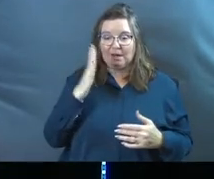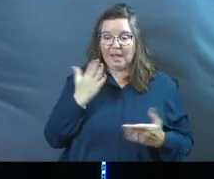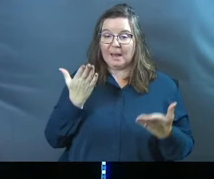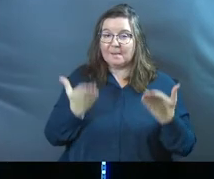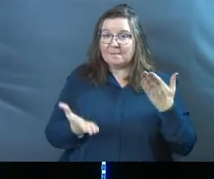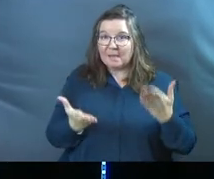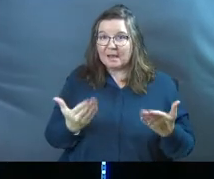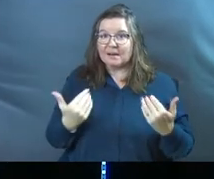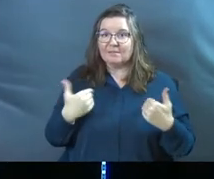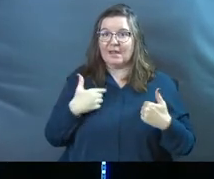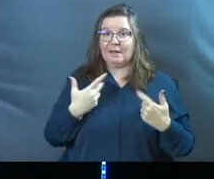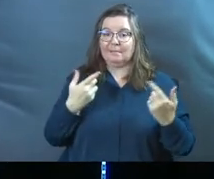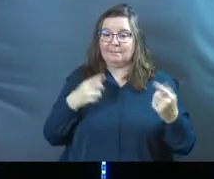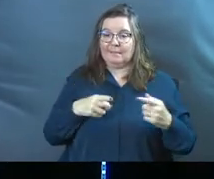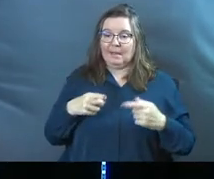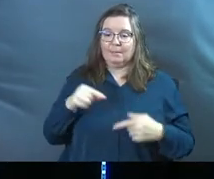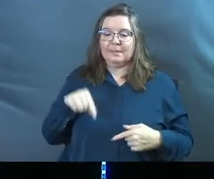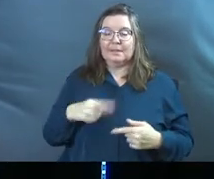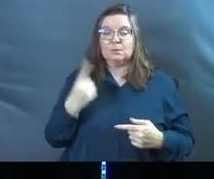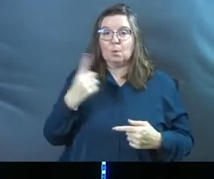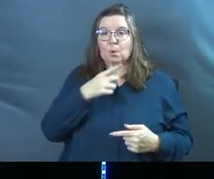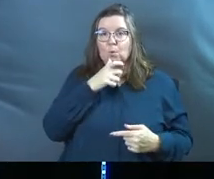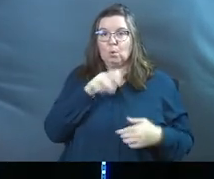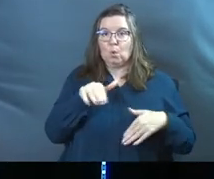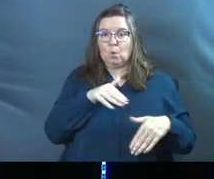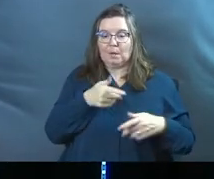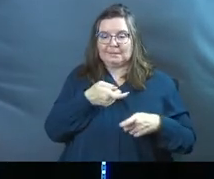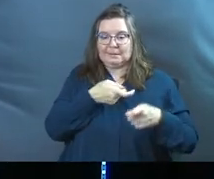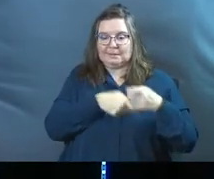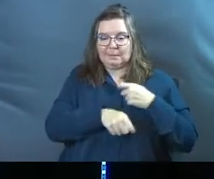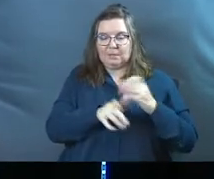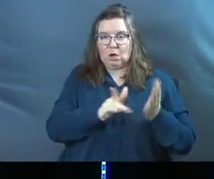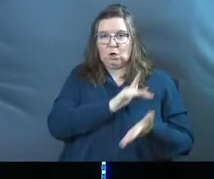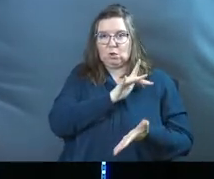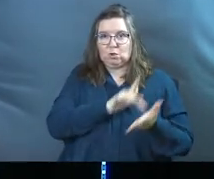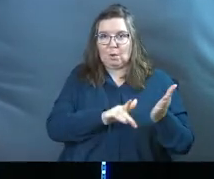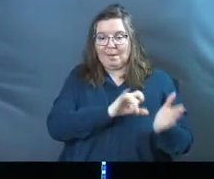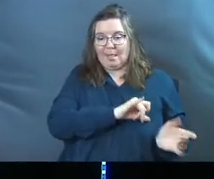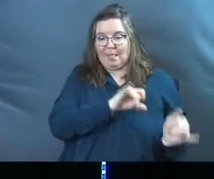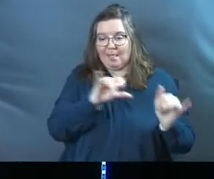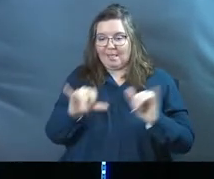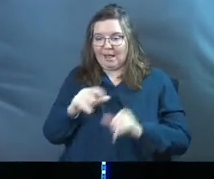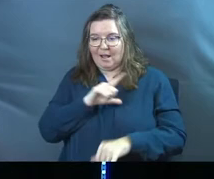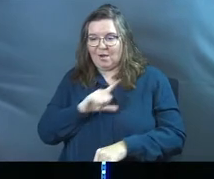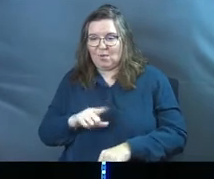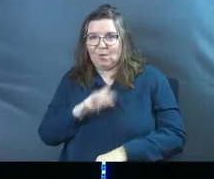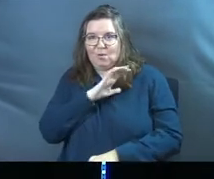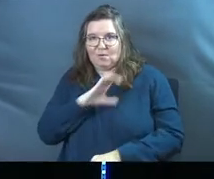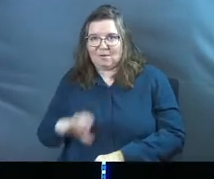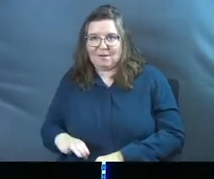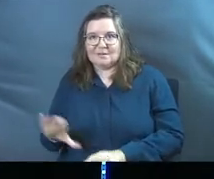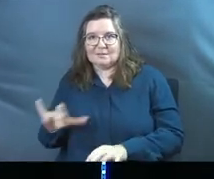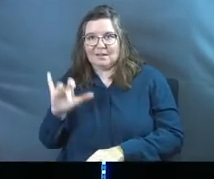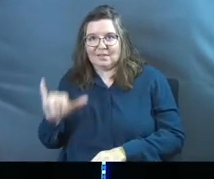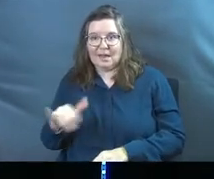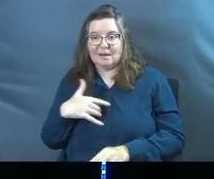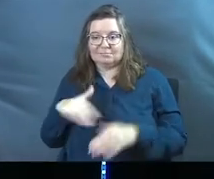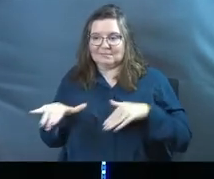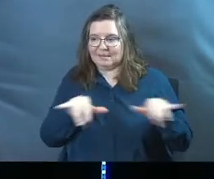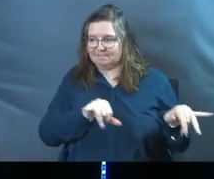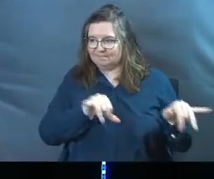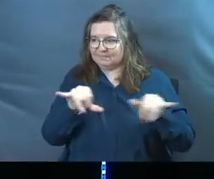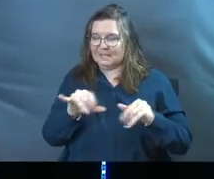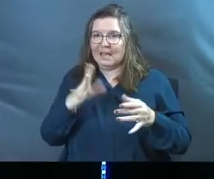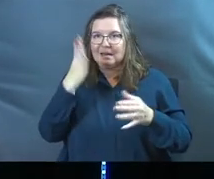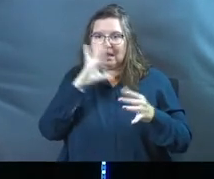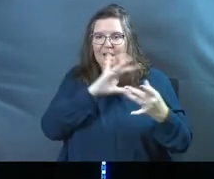God might have had in mind. This is the one who walks in substitutionary atonement, just like our Lord the Messiah would walk in substitutionary atonement. And